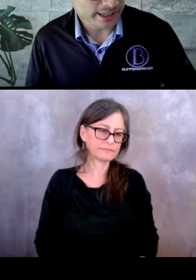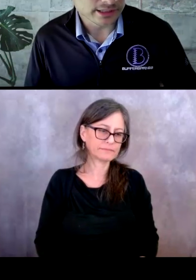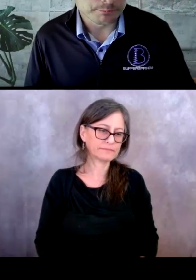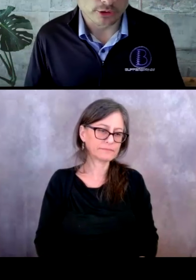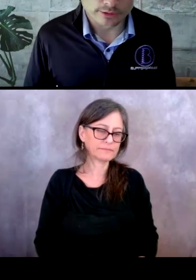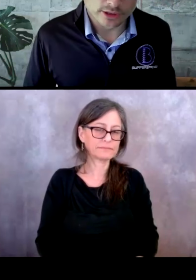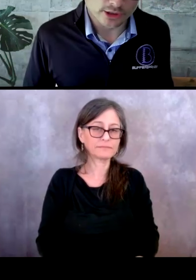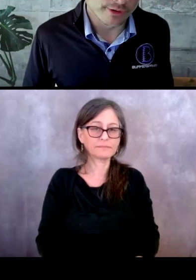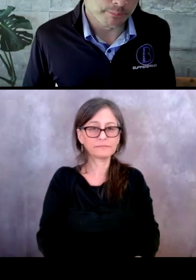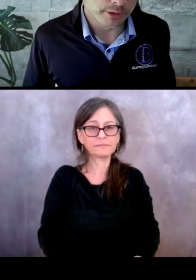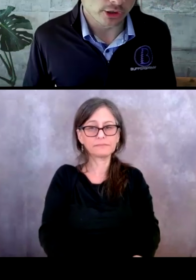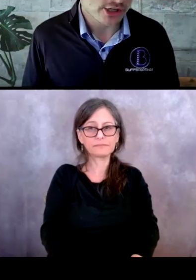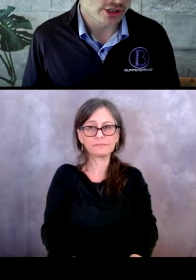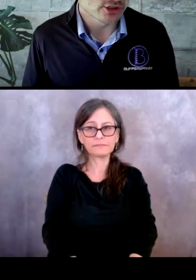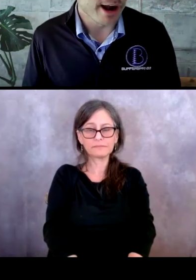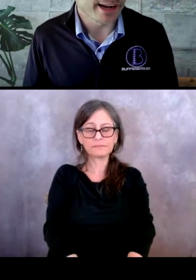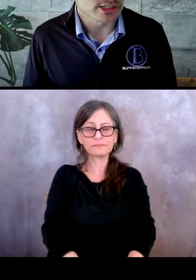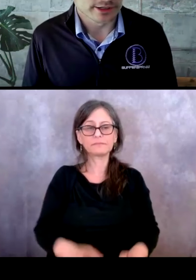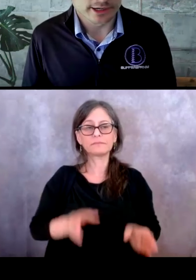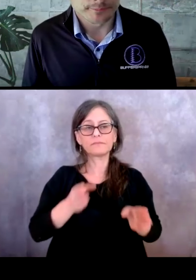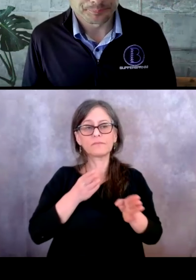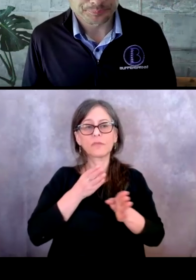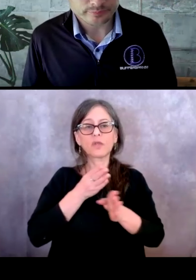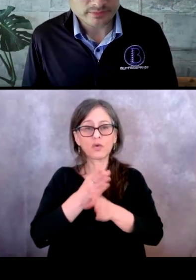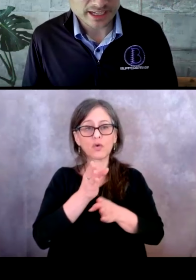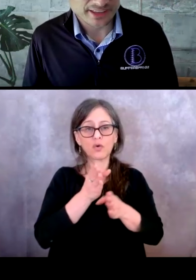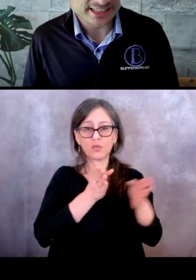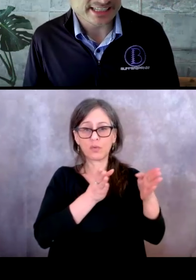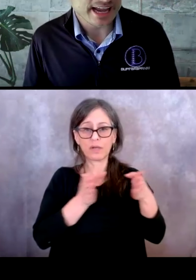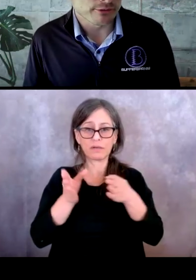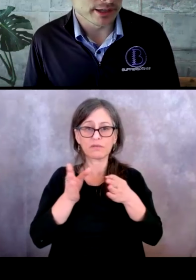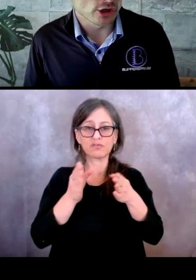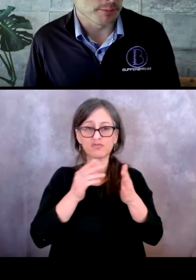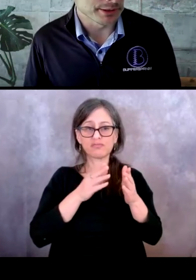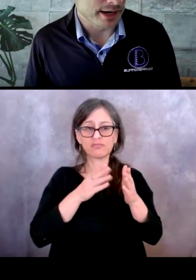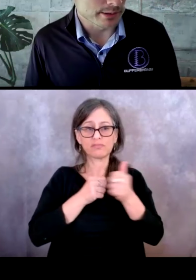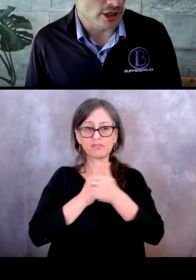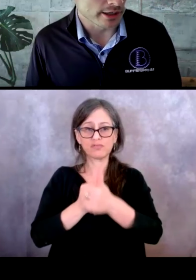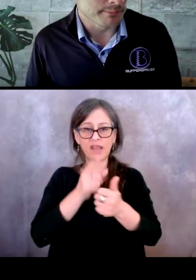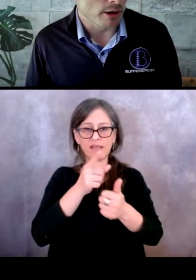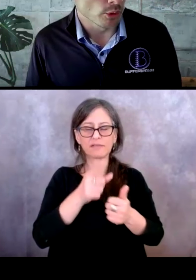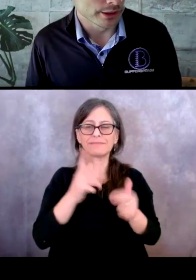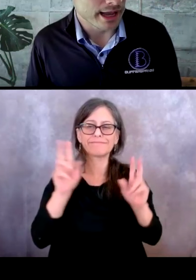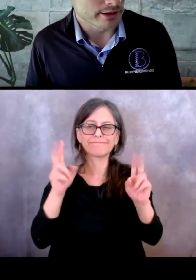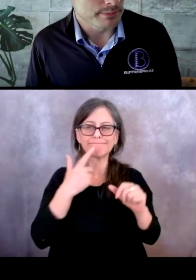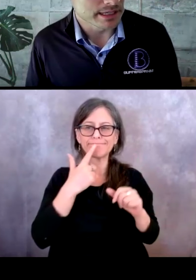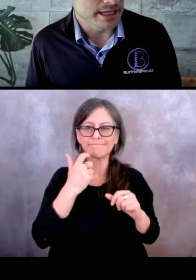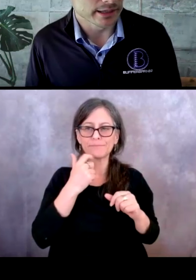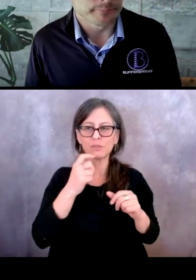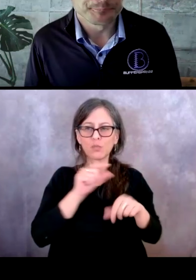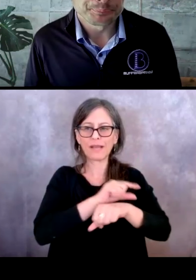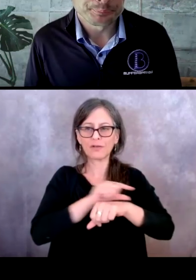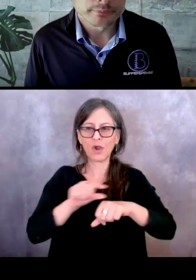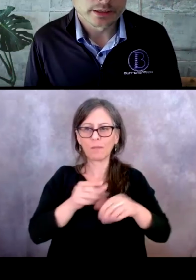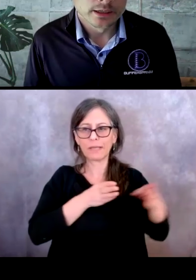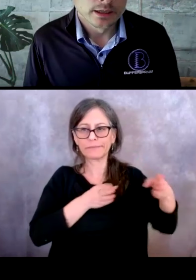So looking at the career progression tracks on here, and this is that red carpet that I was talking about rolling out in the